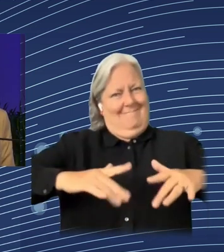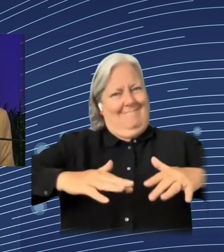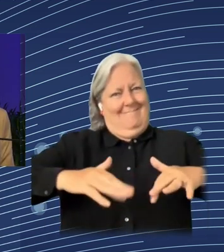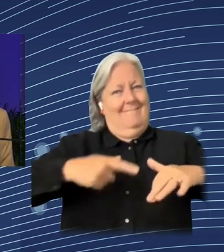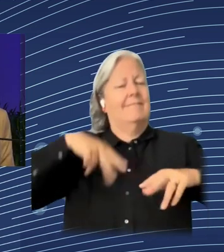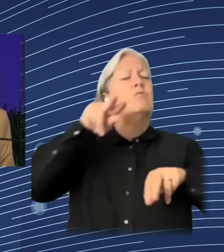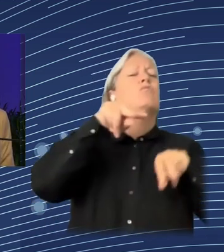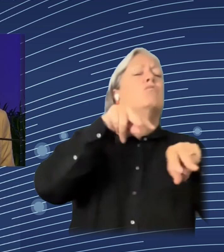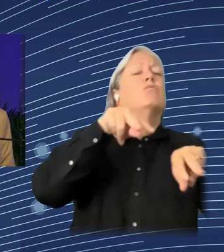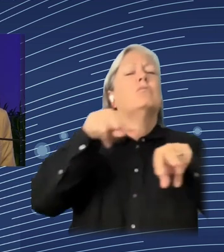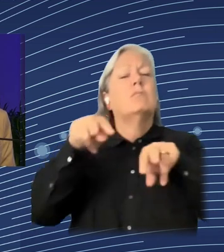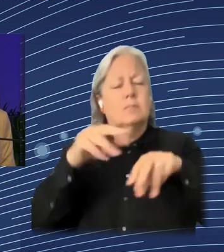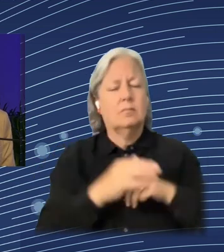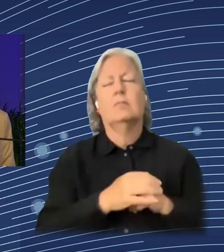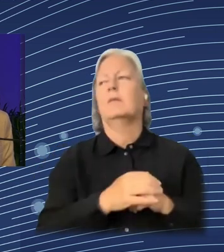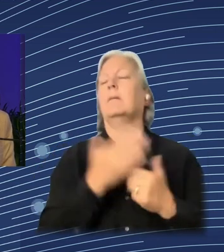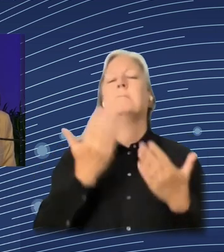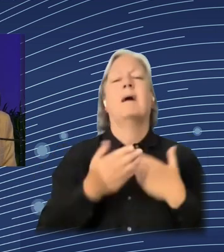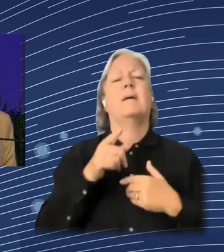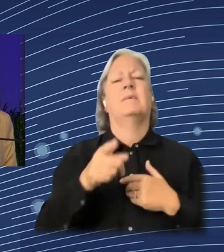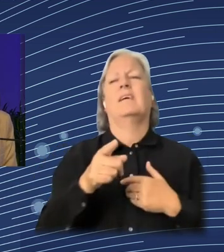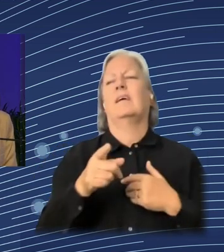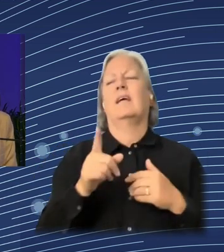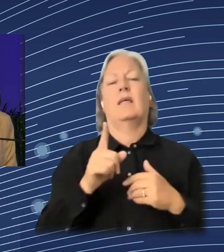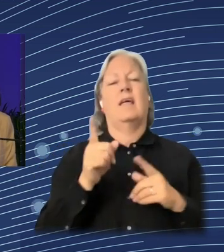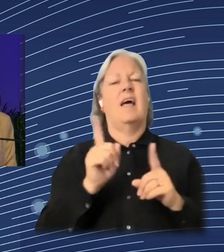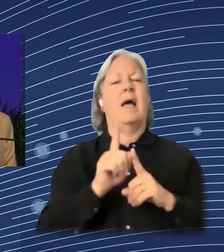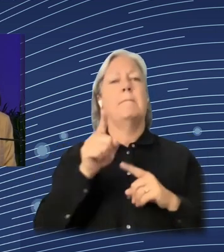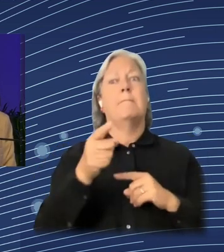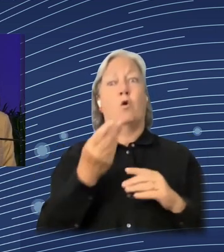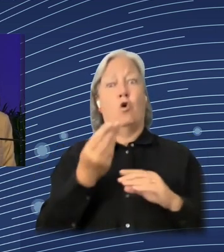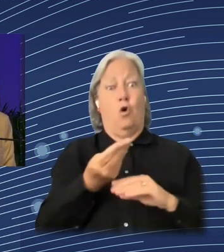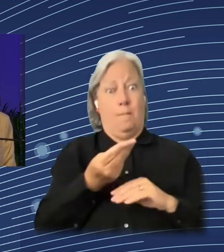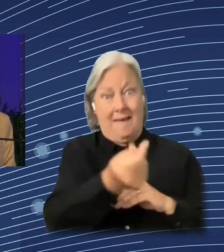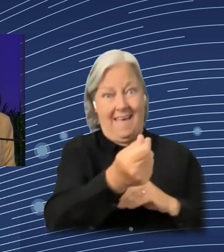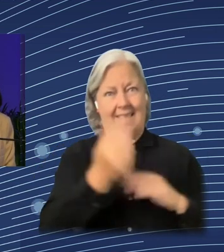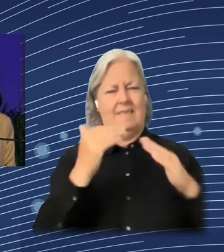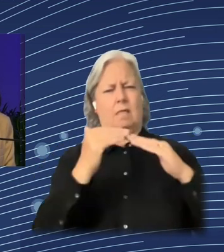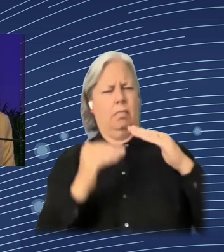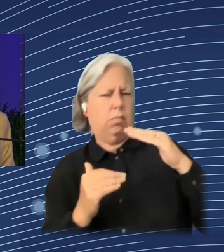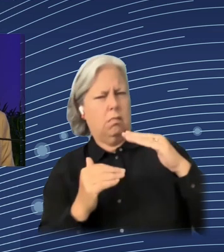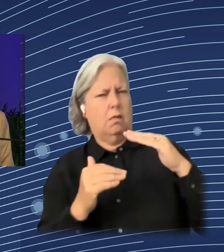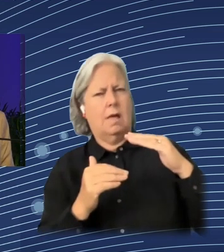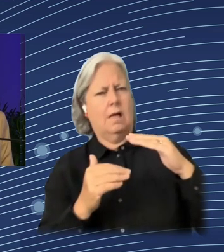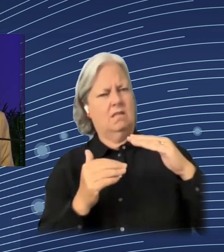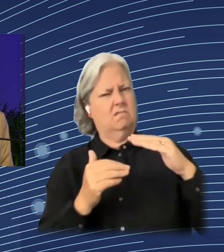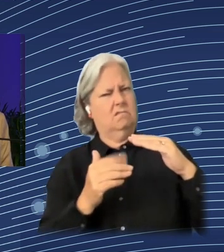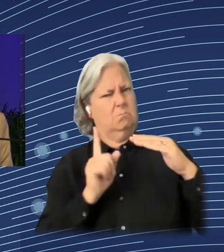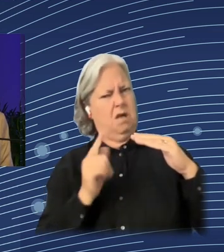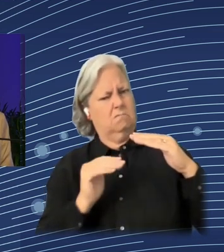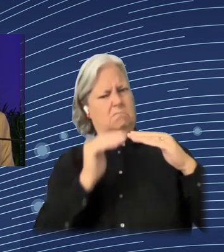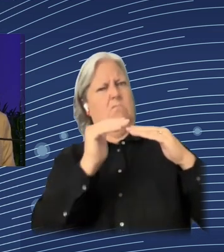undue benefits, for example, because it's quite easier to stop the fraud before paying an undue benefit